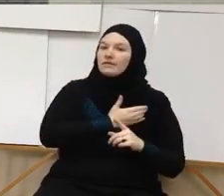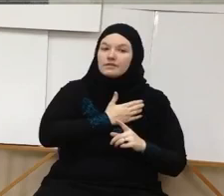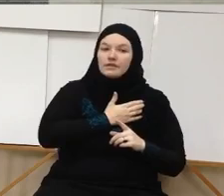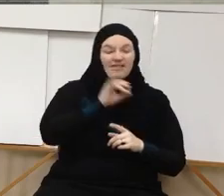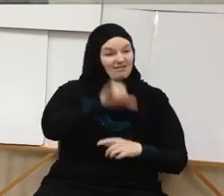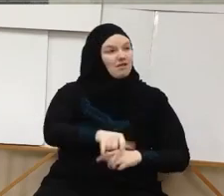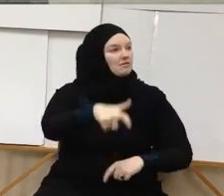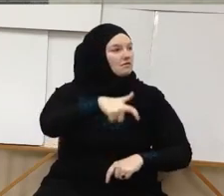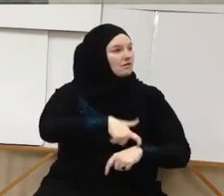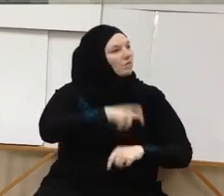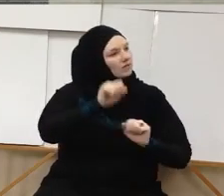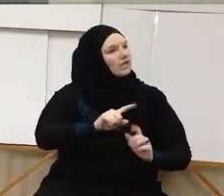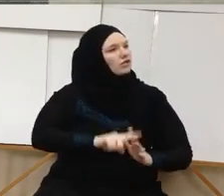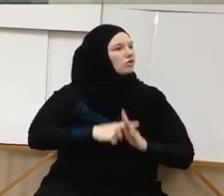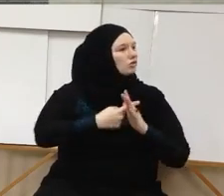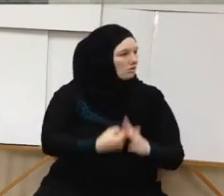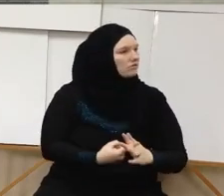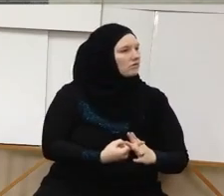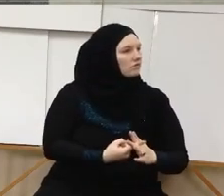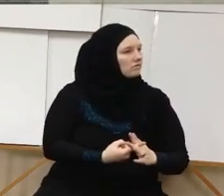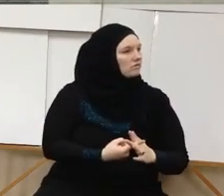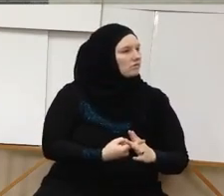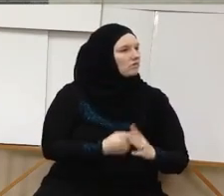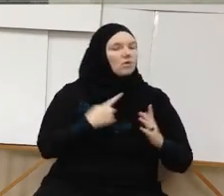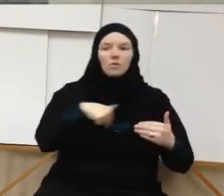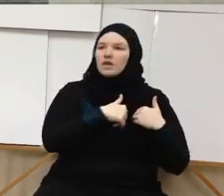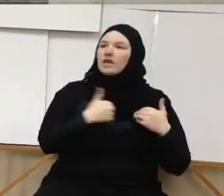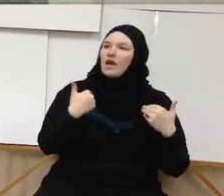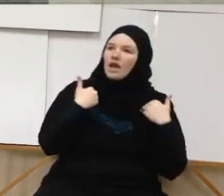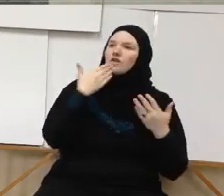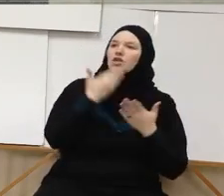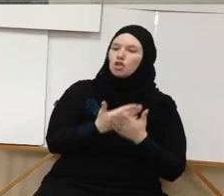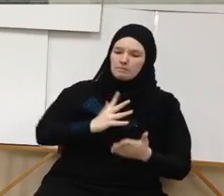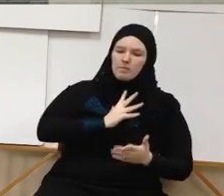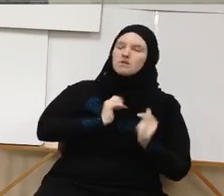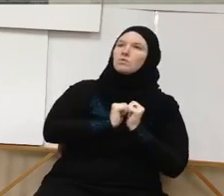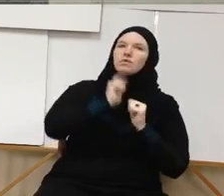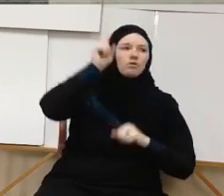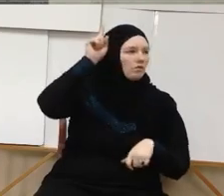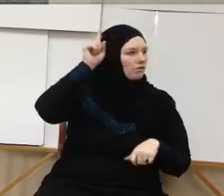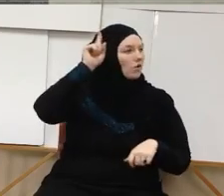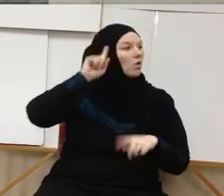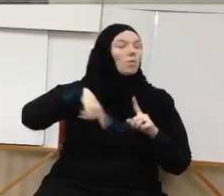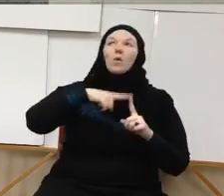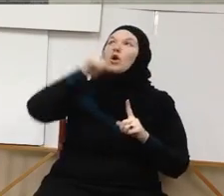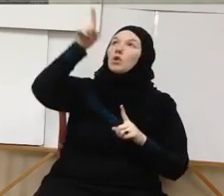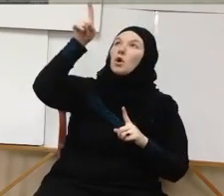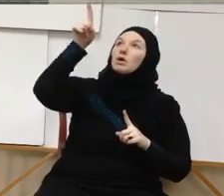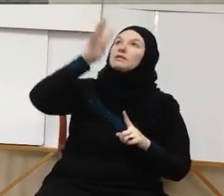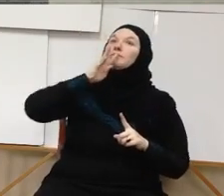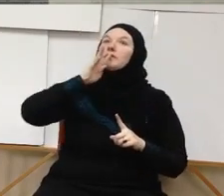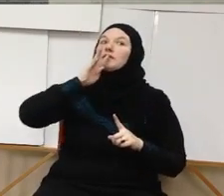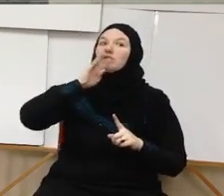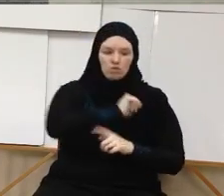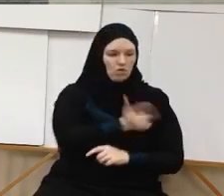we can start to claim that we have good manners with Allah. That when Allah speaks, all else